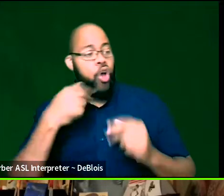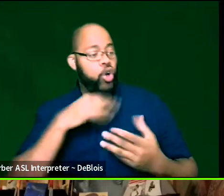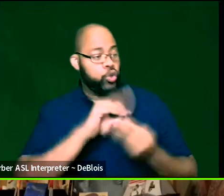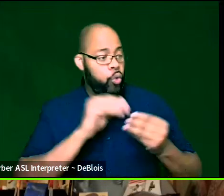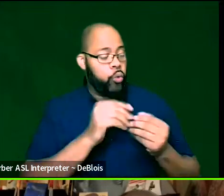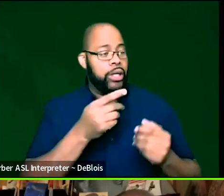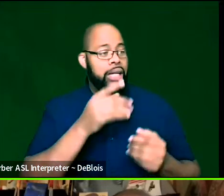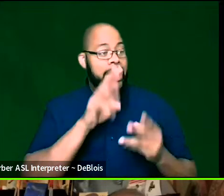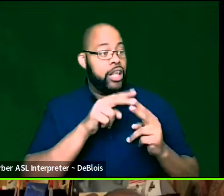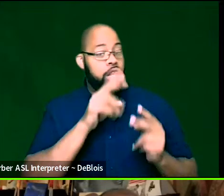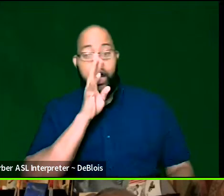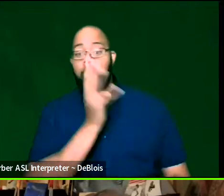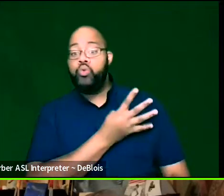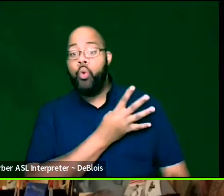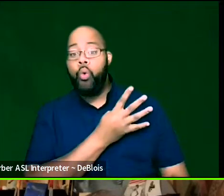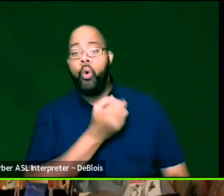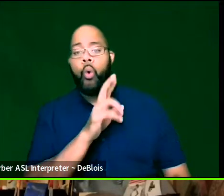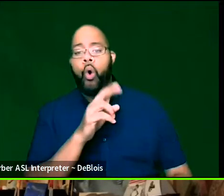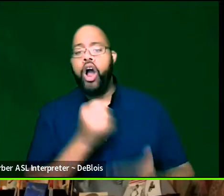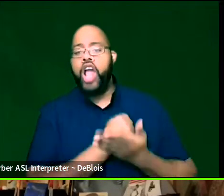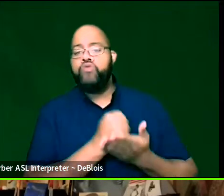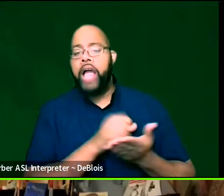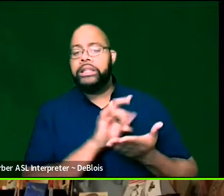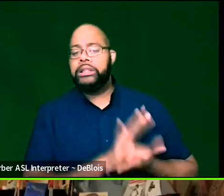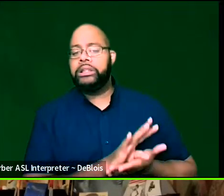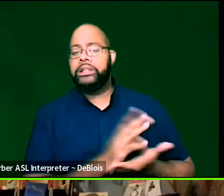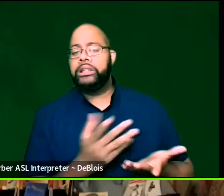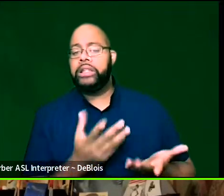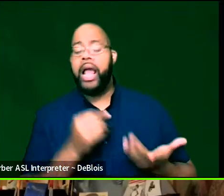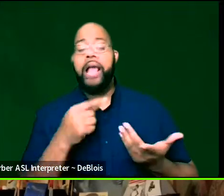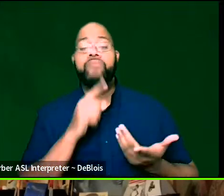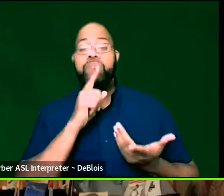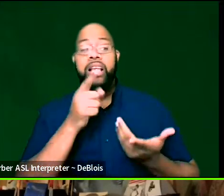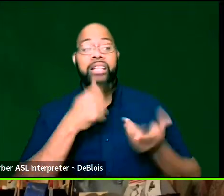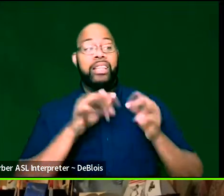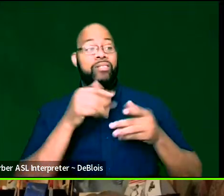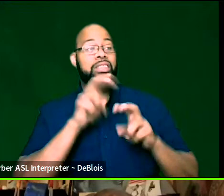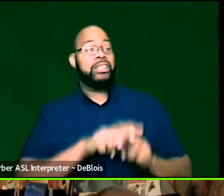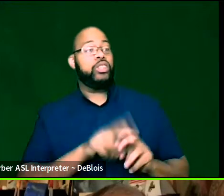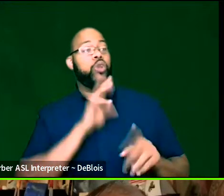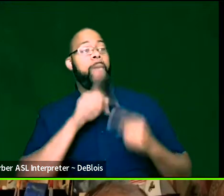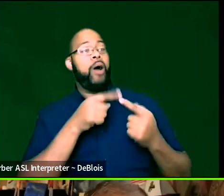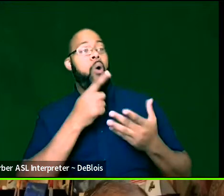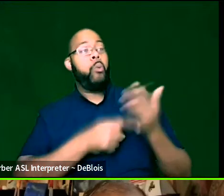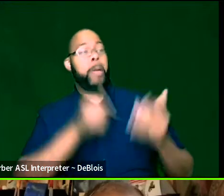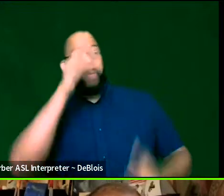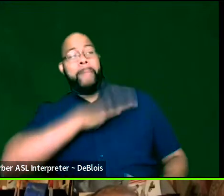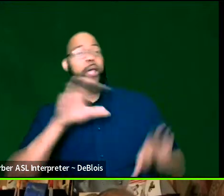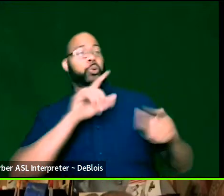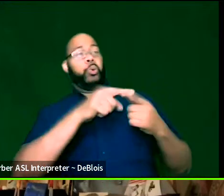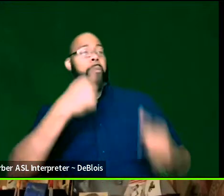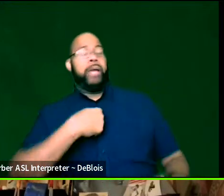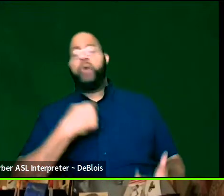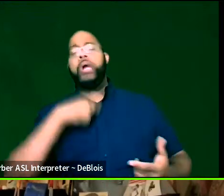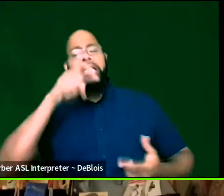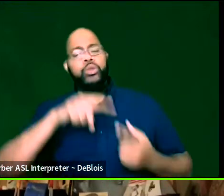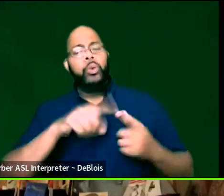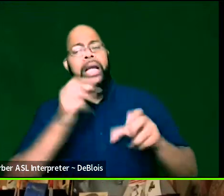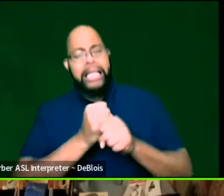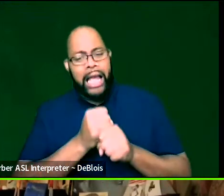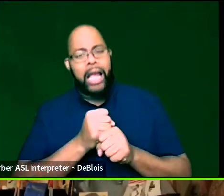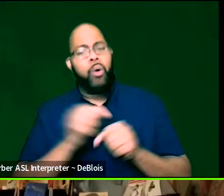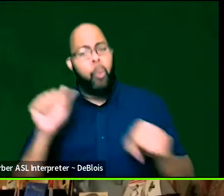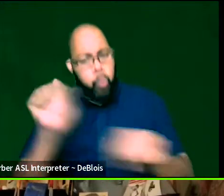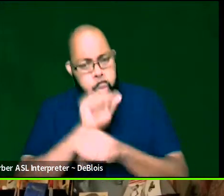were ignored or erased. And rather than sitting around talking about what the man is doing, we need to get to